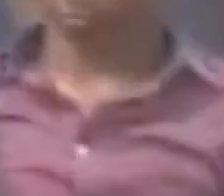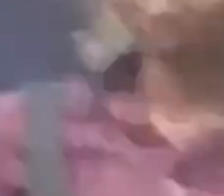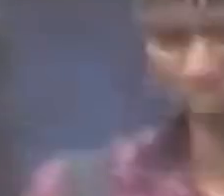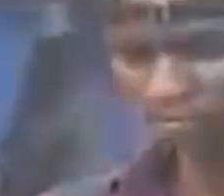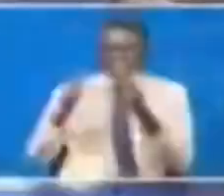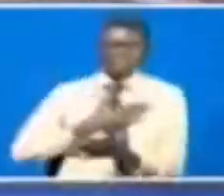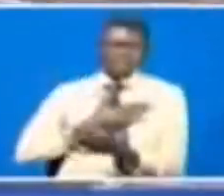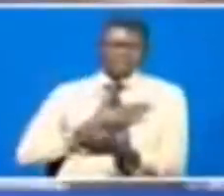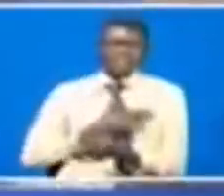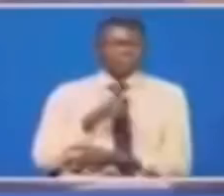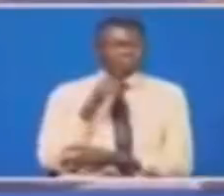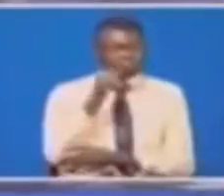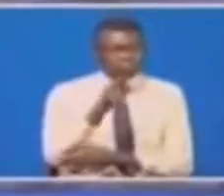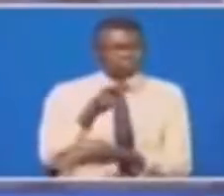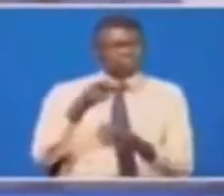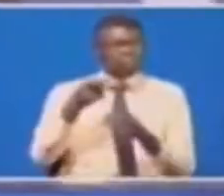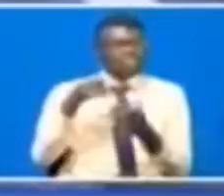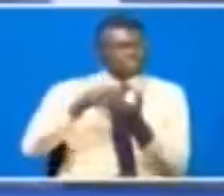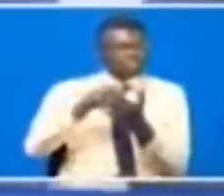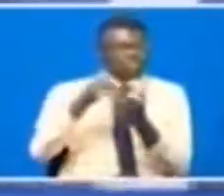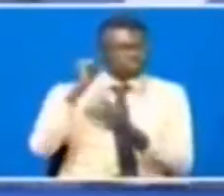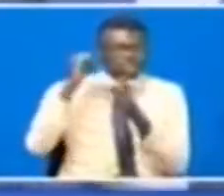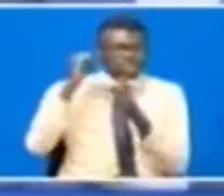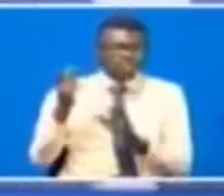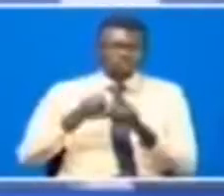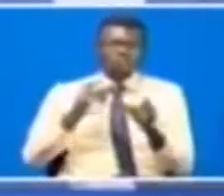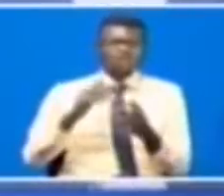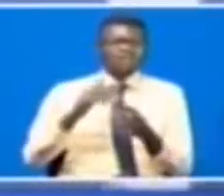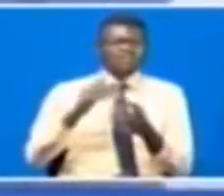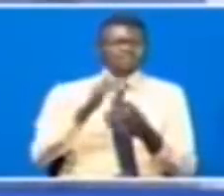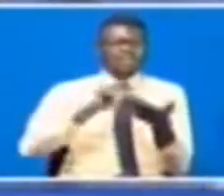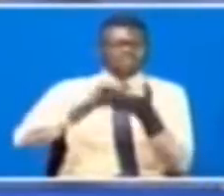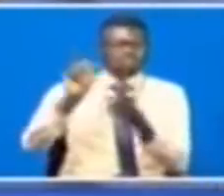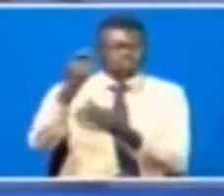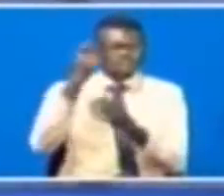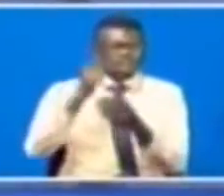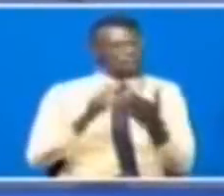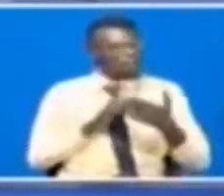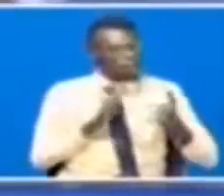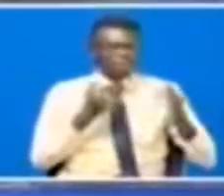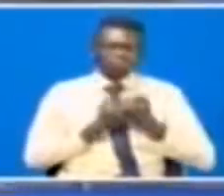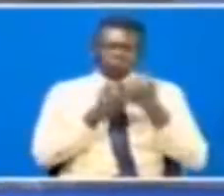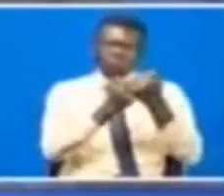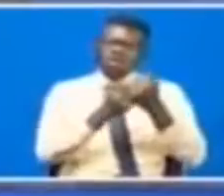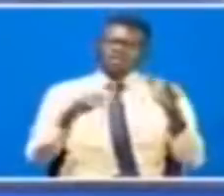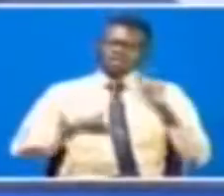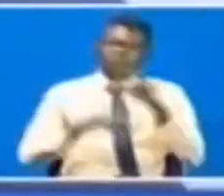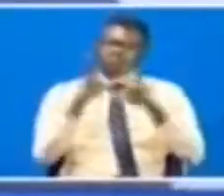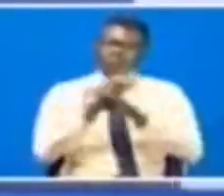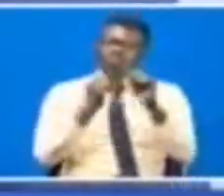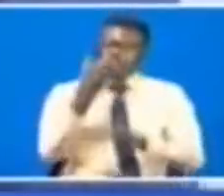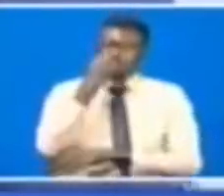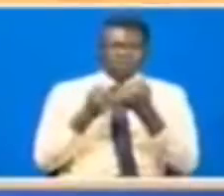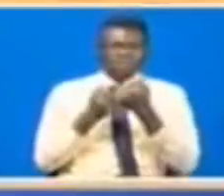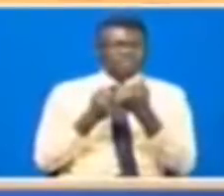of quote. Ichungwa is among politicians from Central Kenya and Mount Kenya region who have openly declared their support for Deputy President Dr. William Ruto to